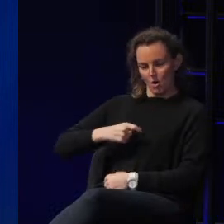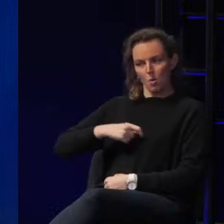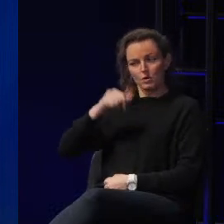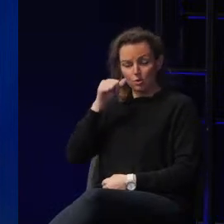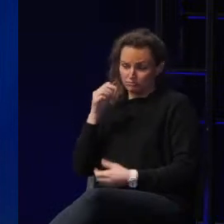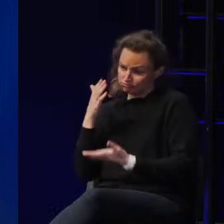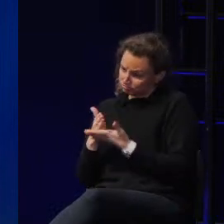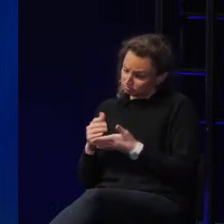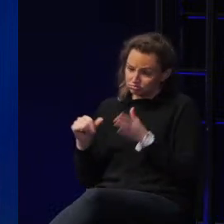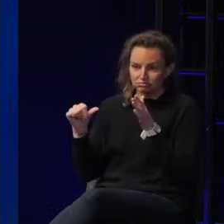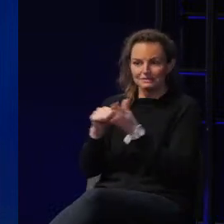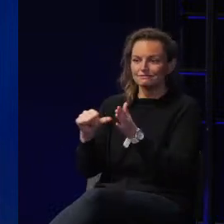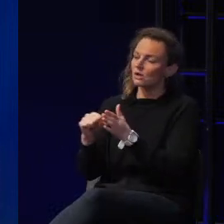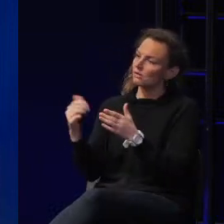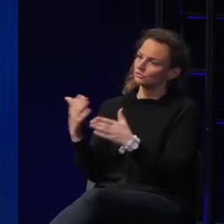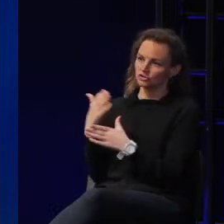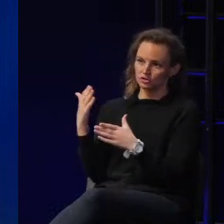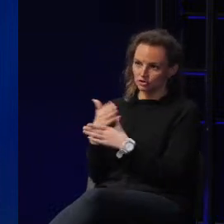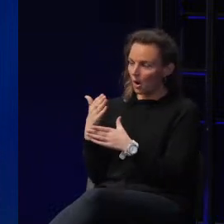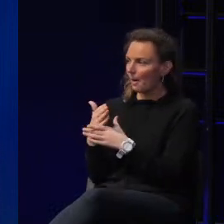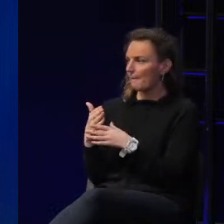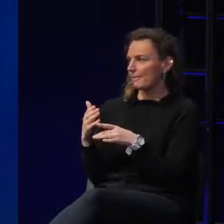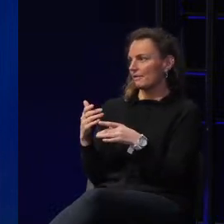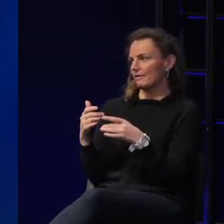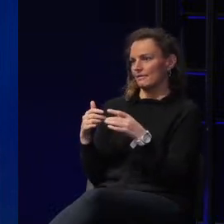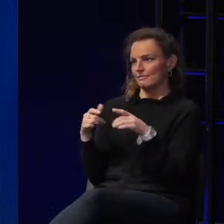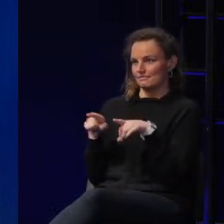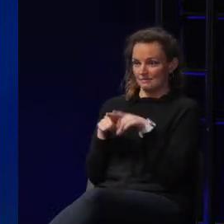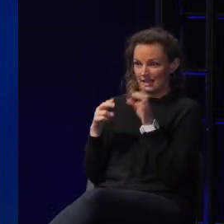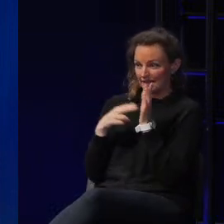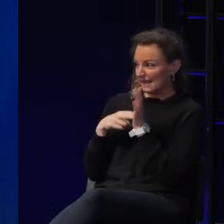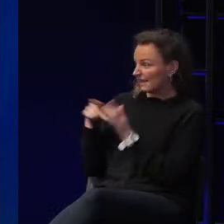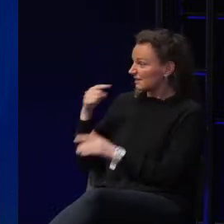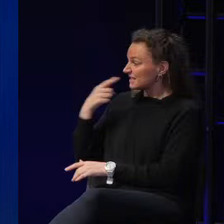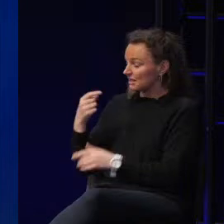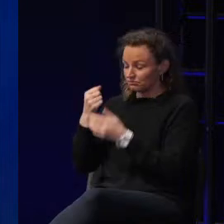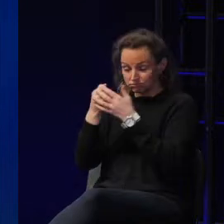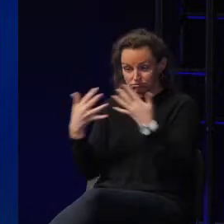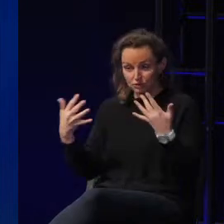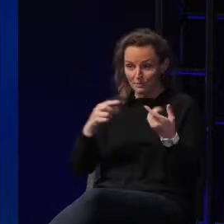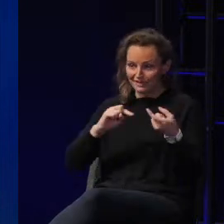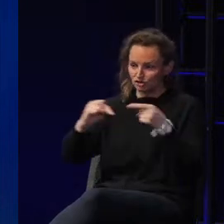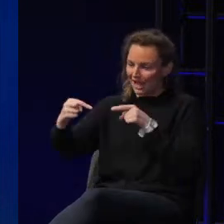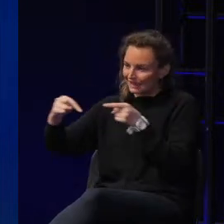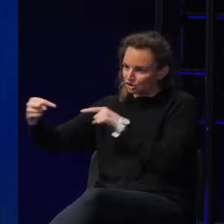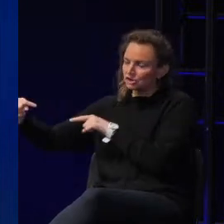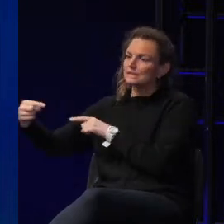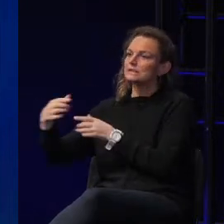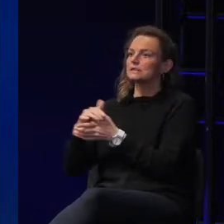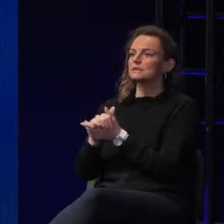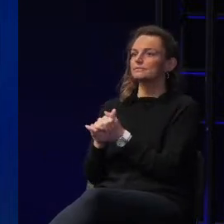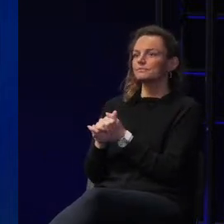hard job that with like Nicola said, so many challenges, but